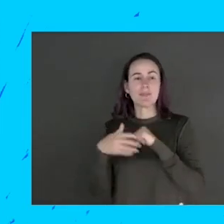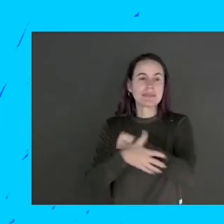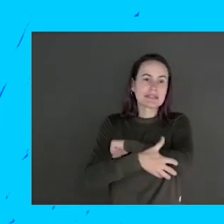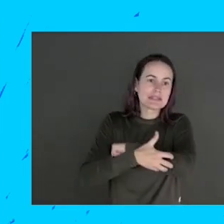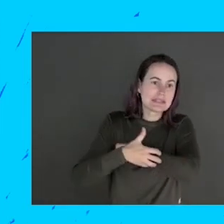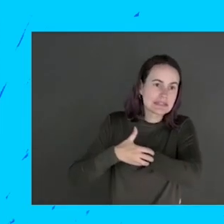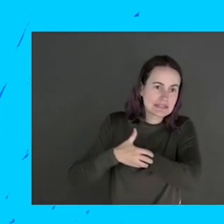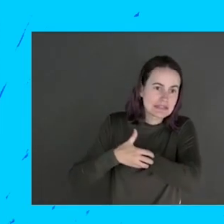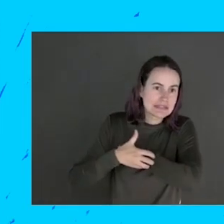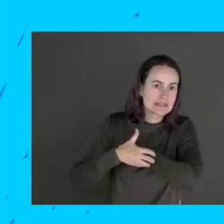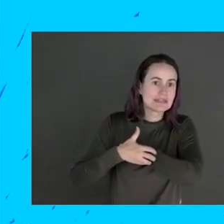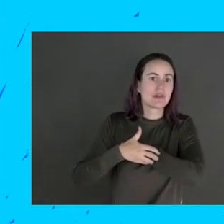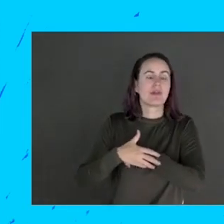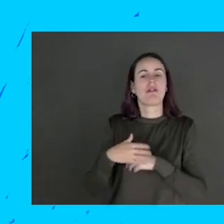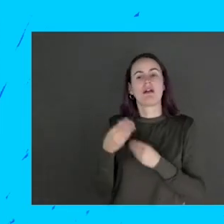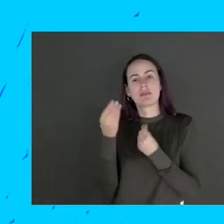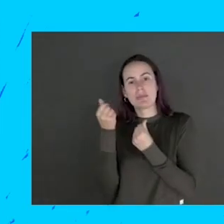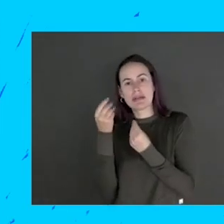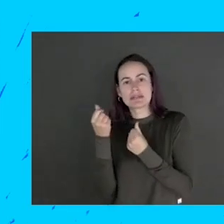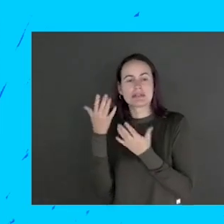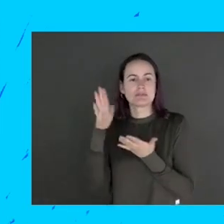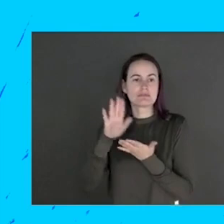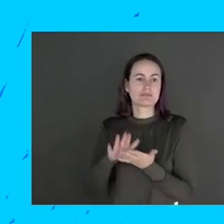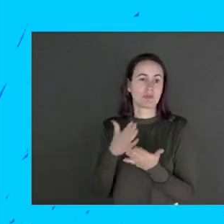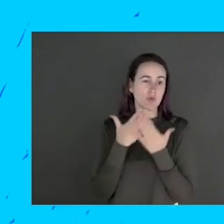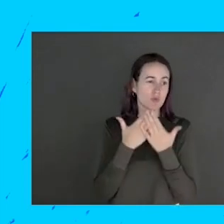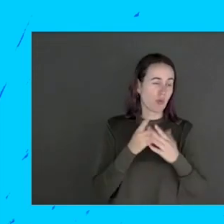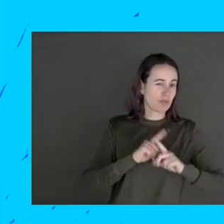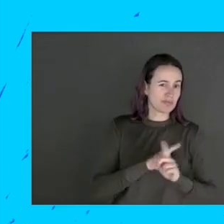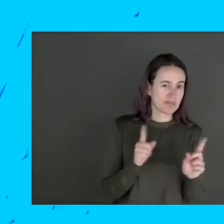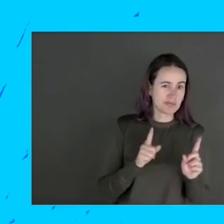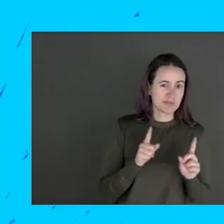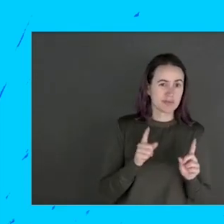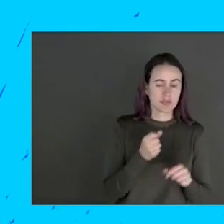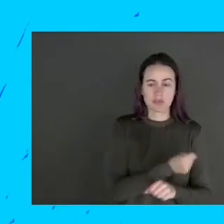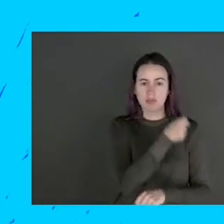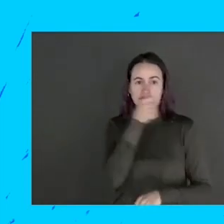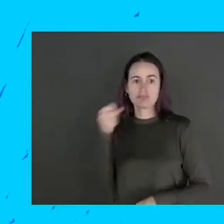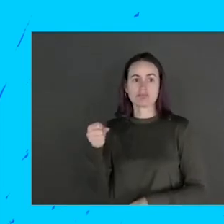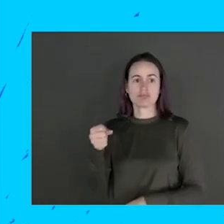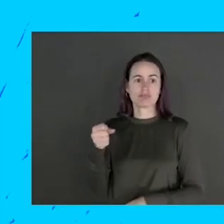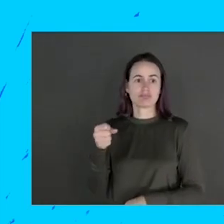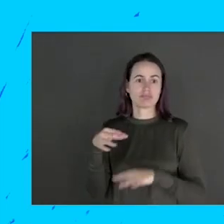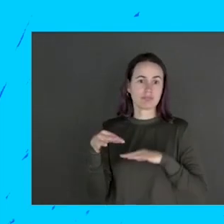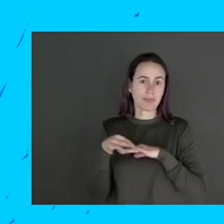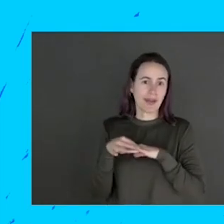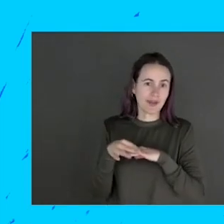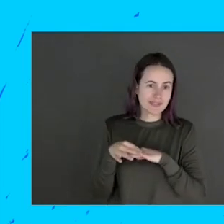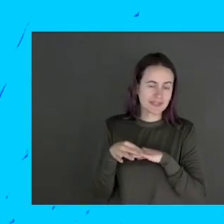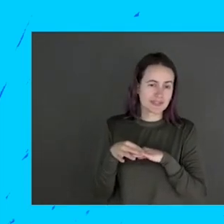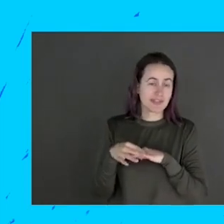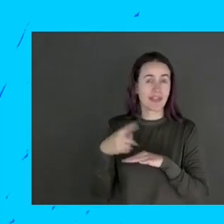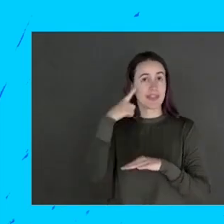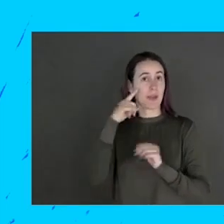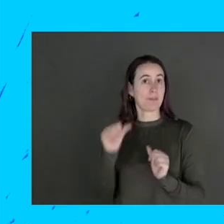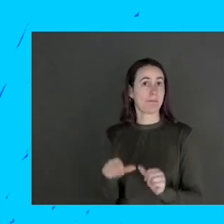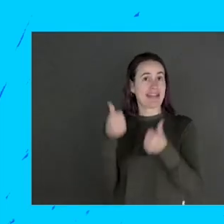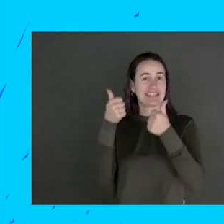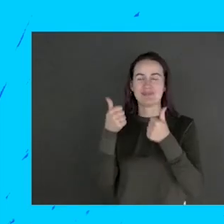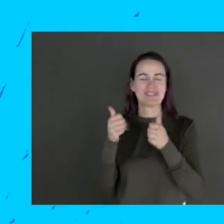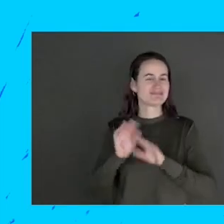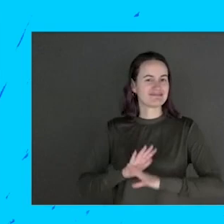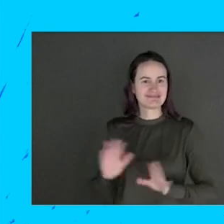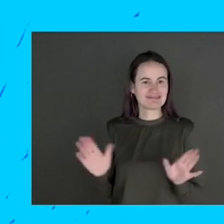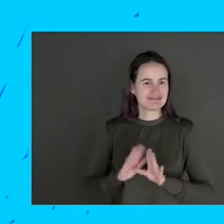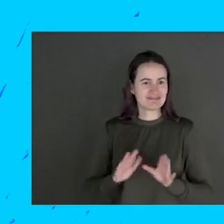not in school. As a result, being married becomes an avenue to a better future, or so they think. Child marriages threatens girls'